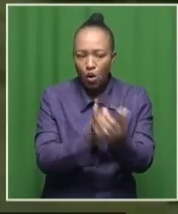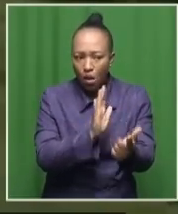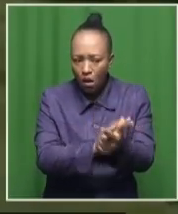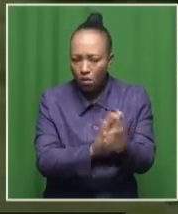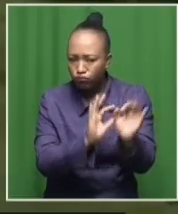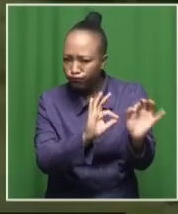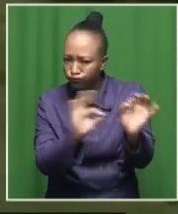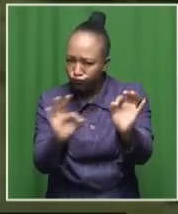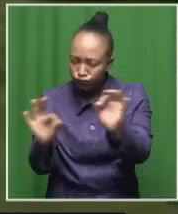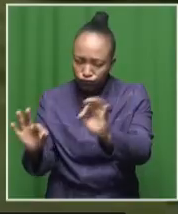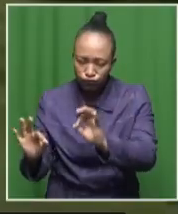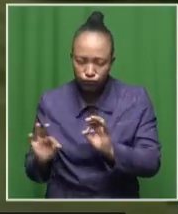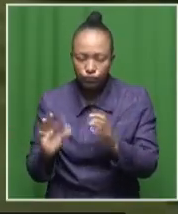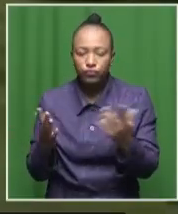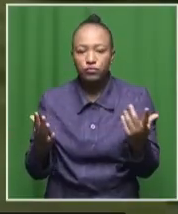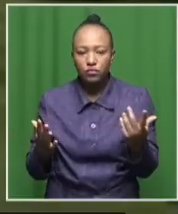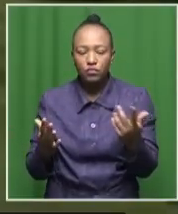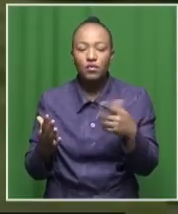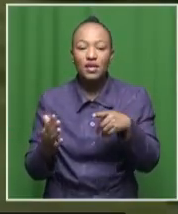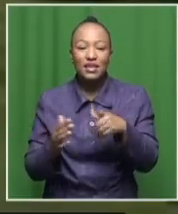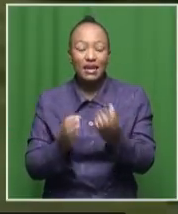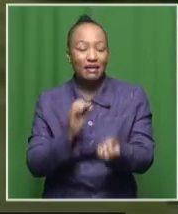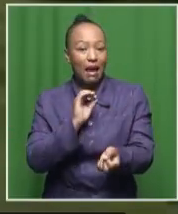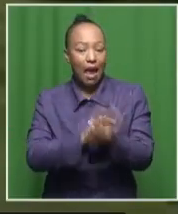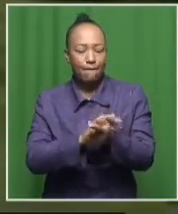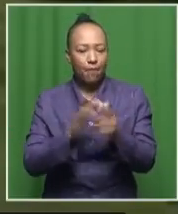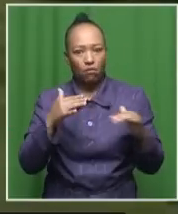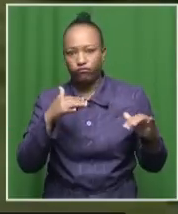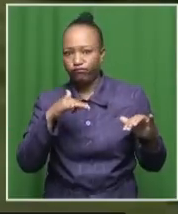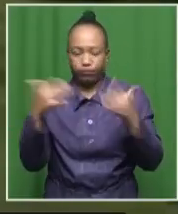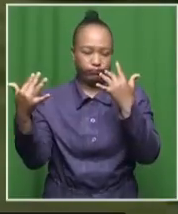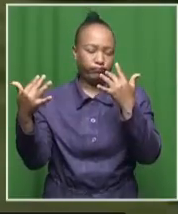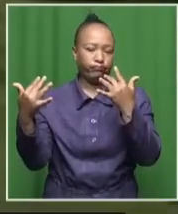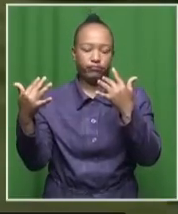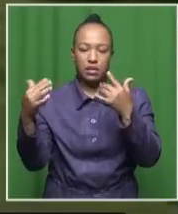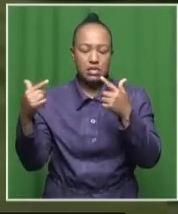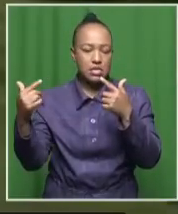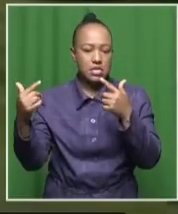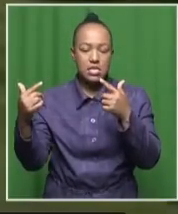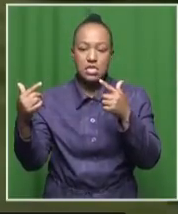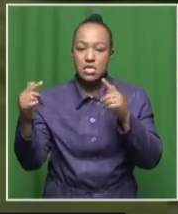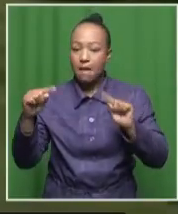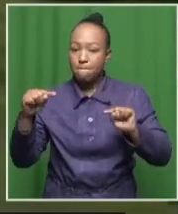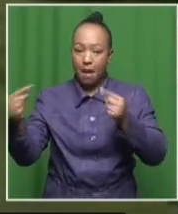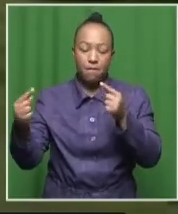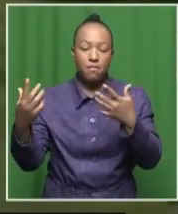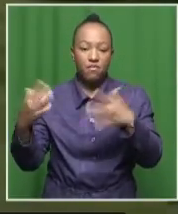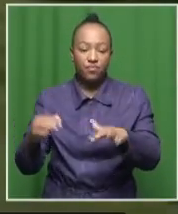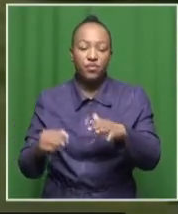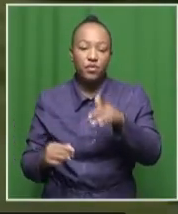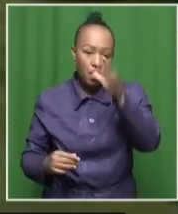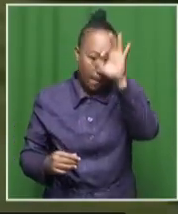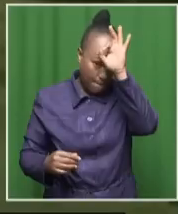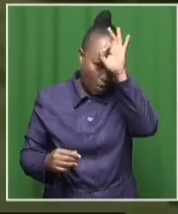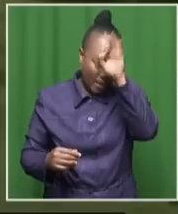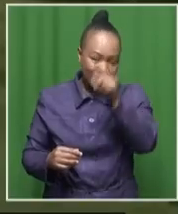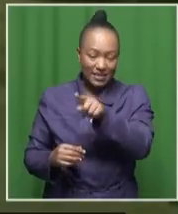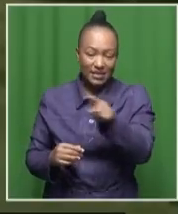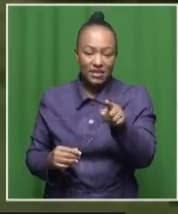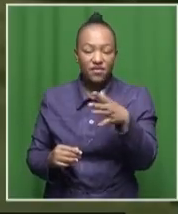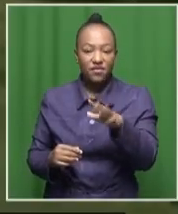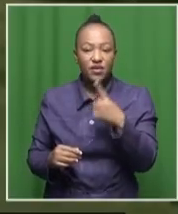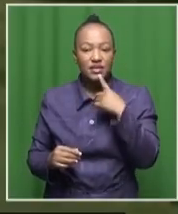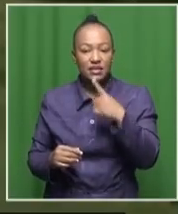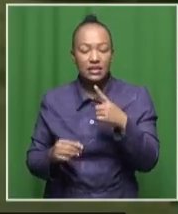that particular debacle ensued between the taxi drivers and the law enforcement officials. They are saying they